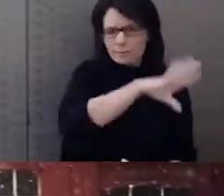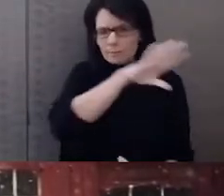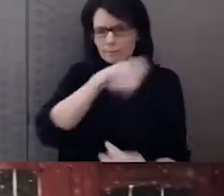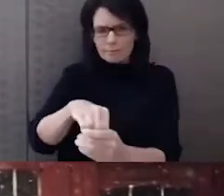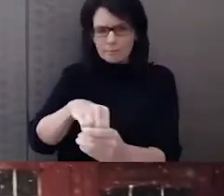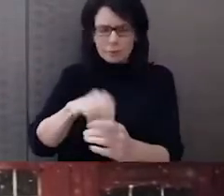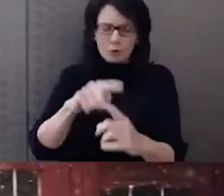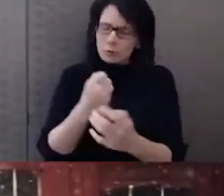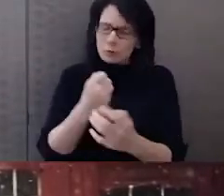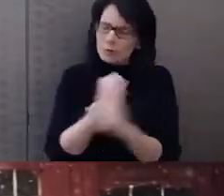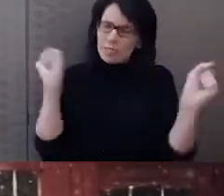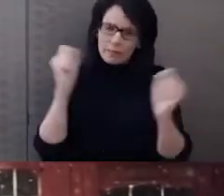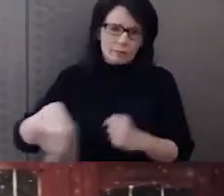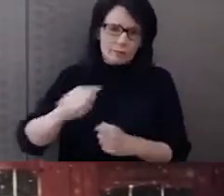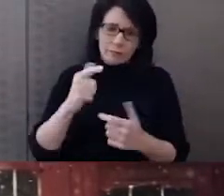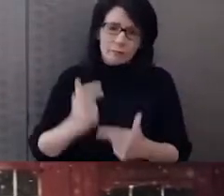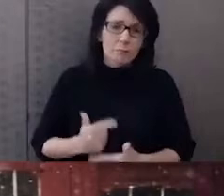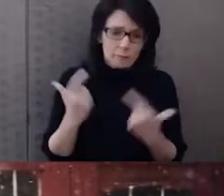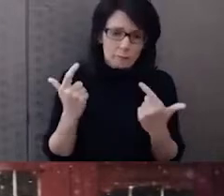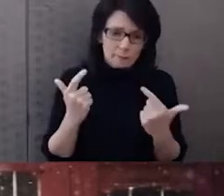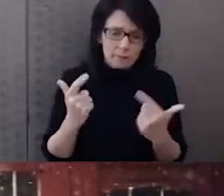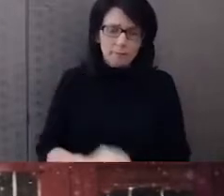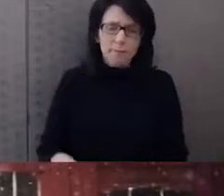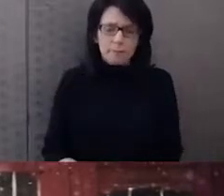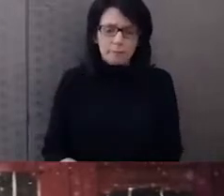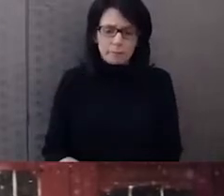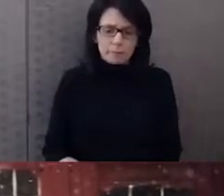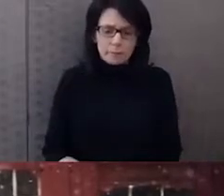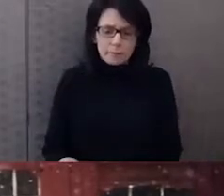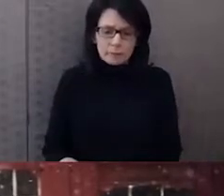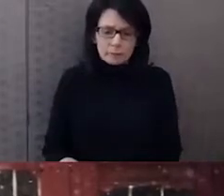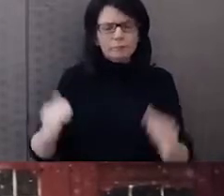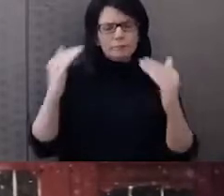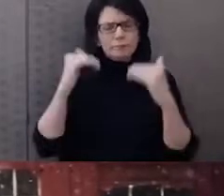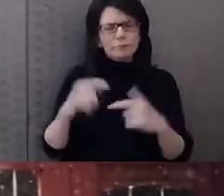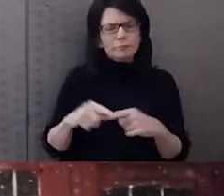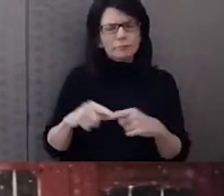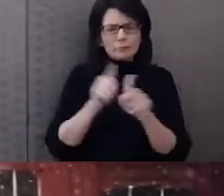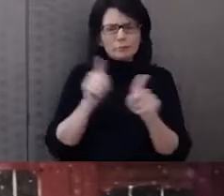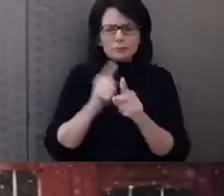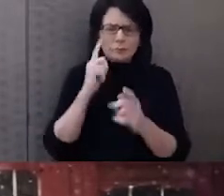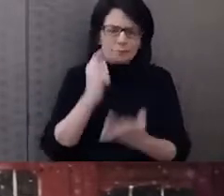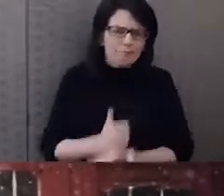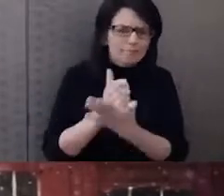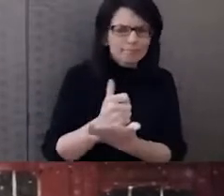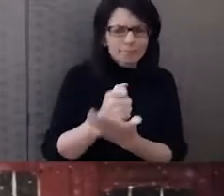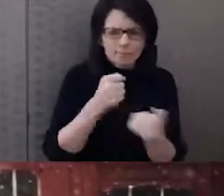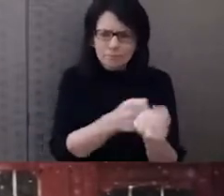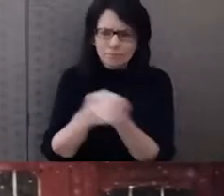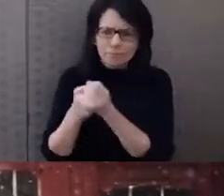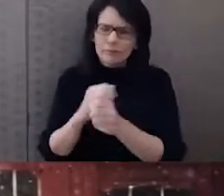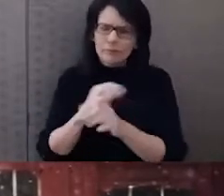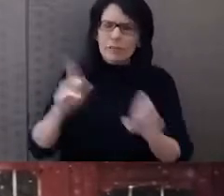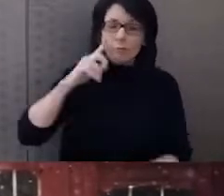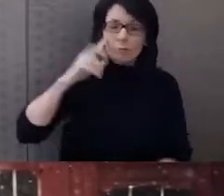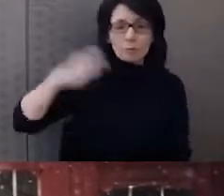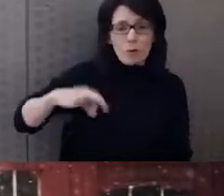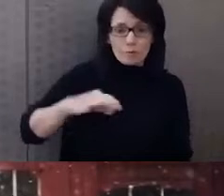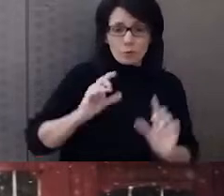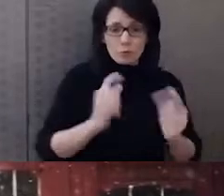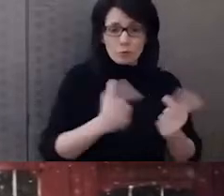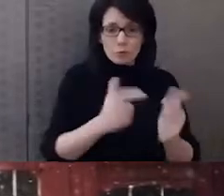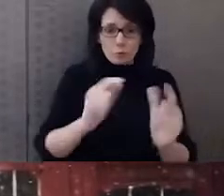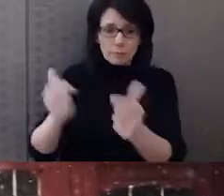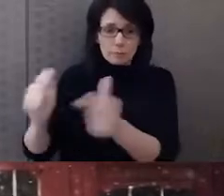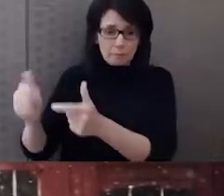issue. And finally, we took action to build vibrant non-profits. As all of you know, the pandemic and